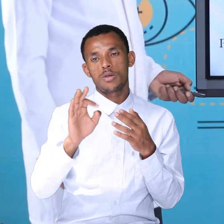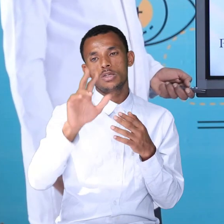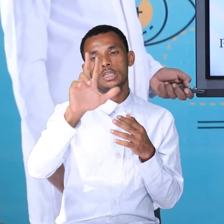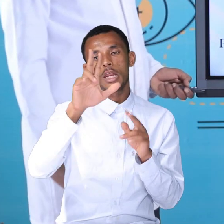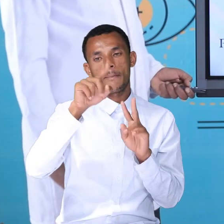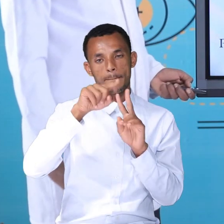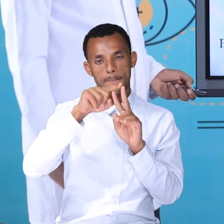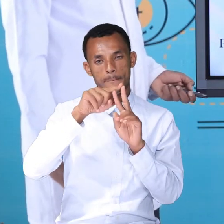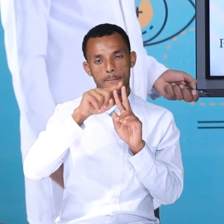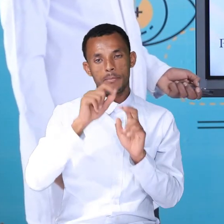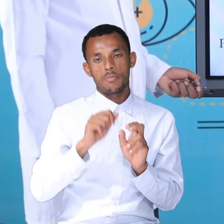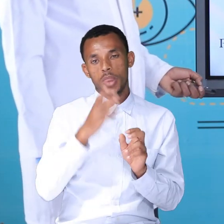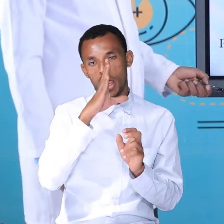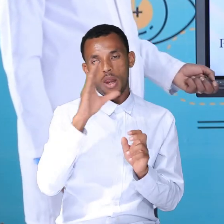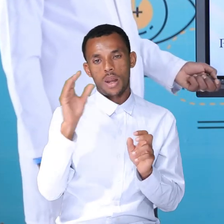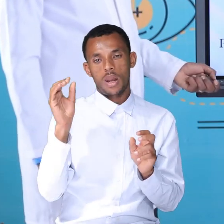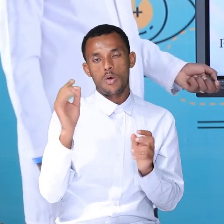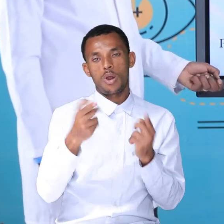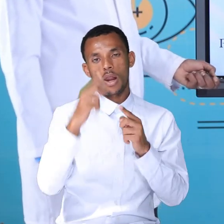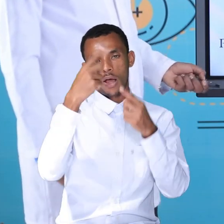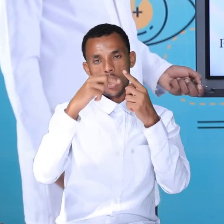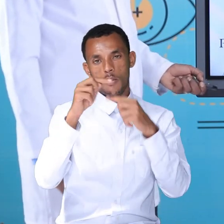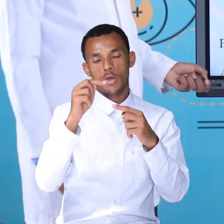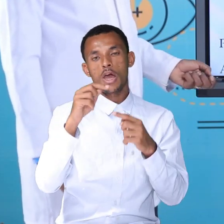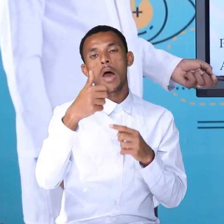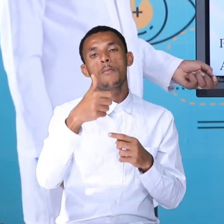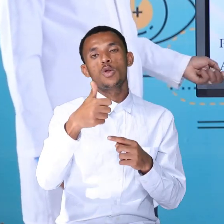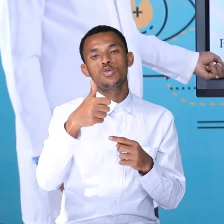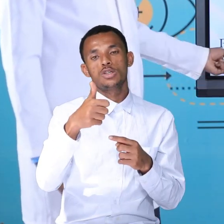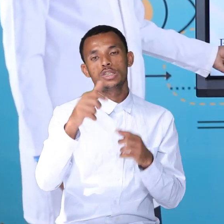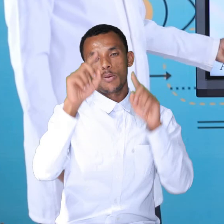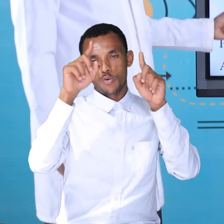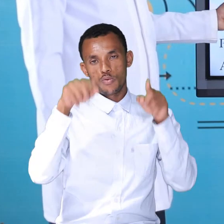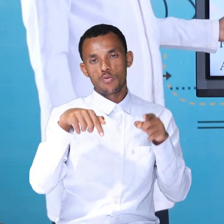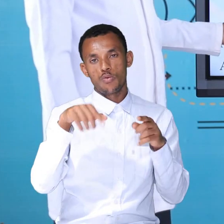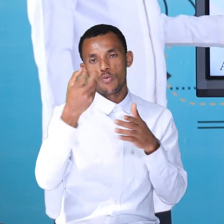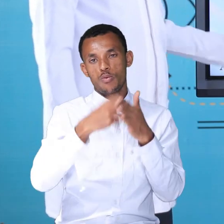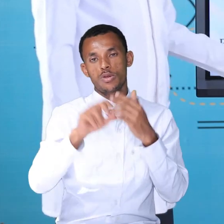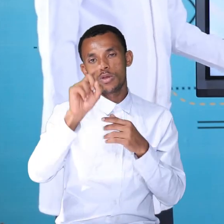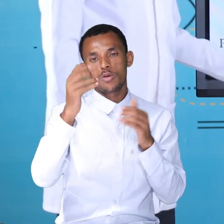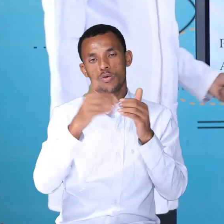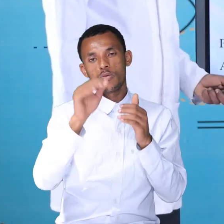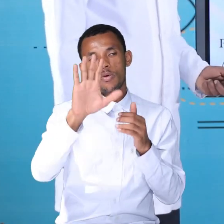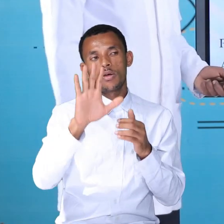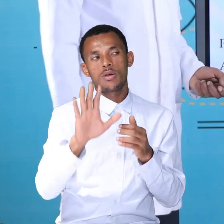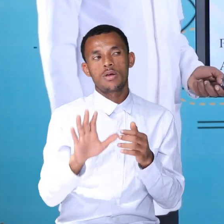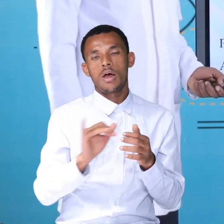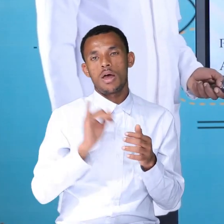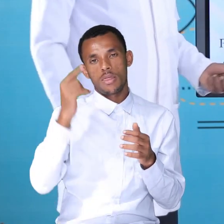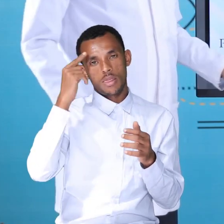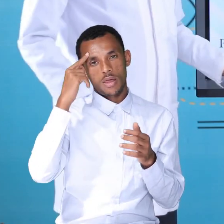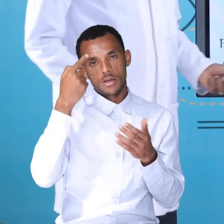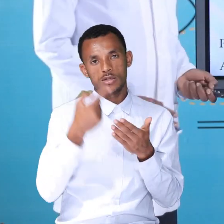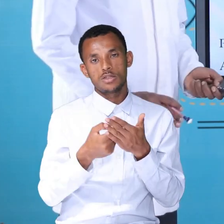have a number to be 3 pi. And when you are coming to amplitude, the absolute value of the coefficient to be equal to